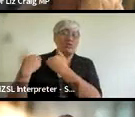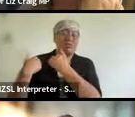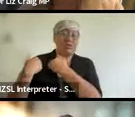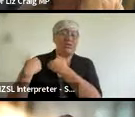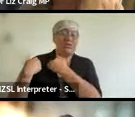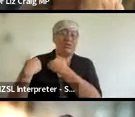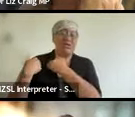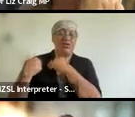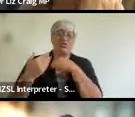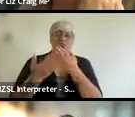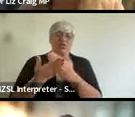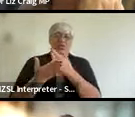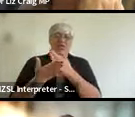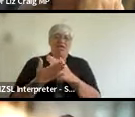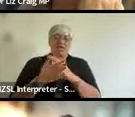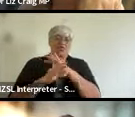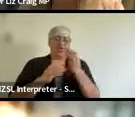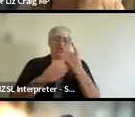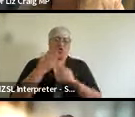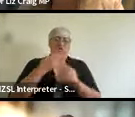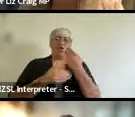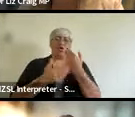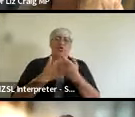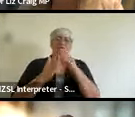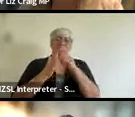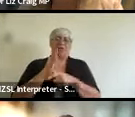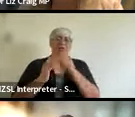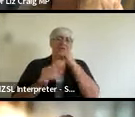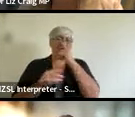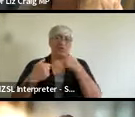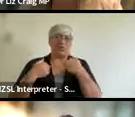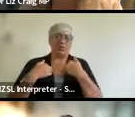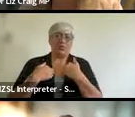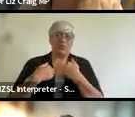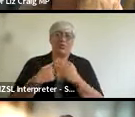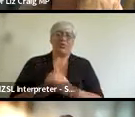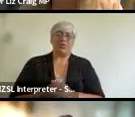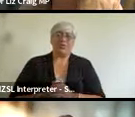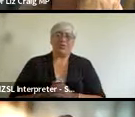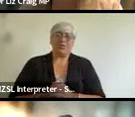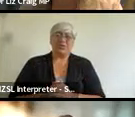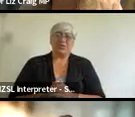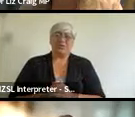responsibility lies for making